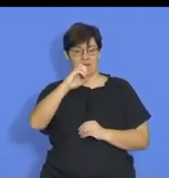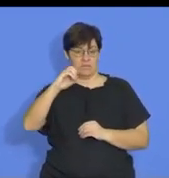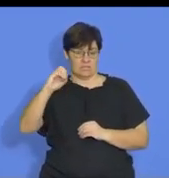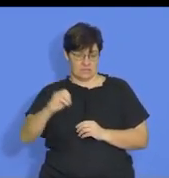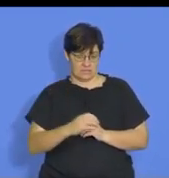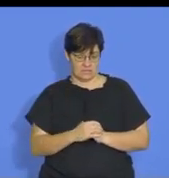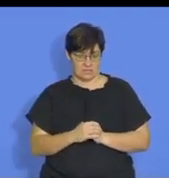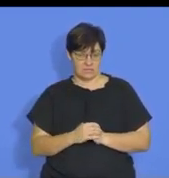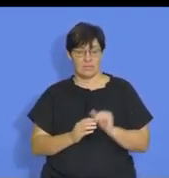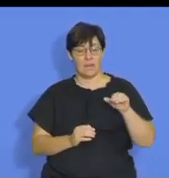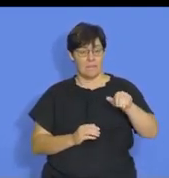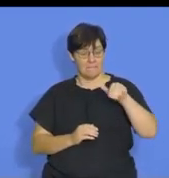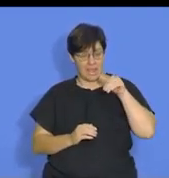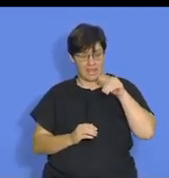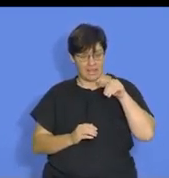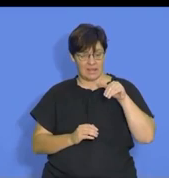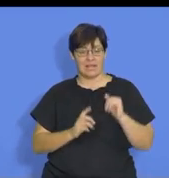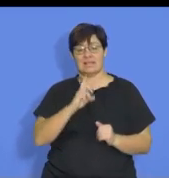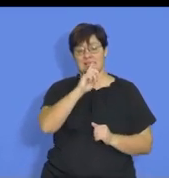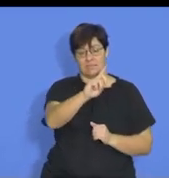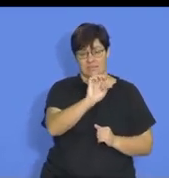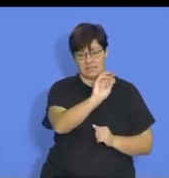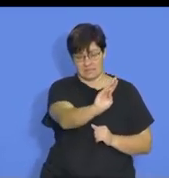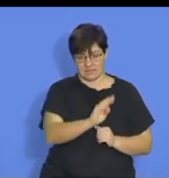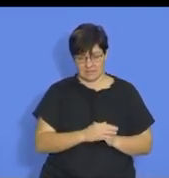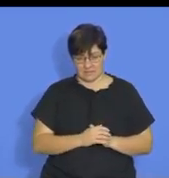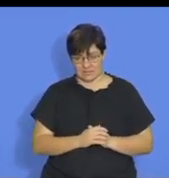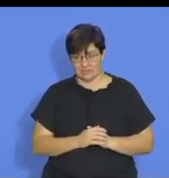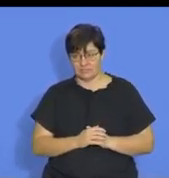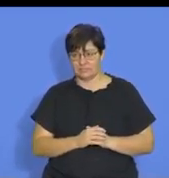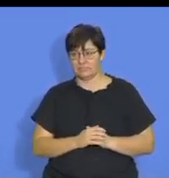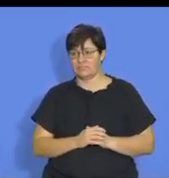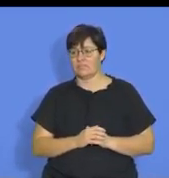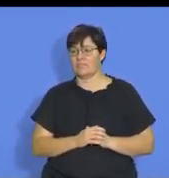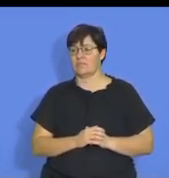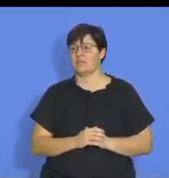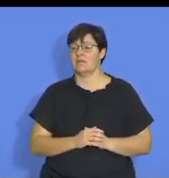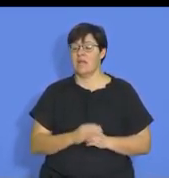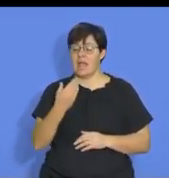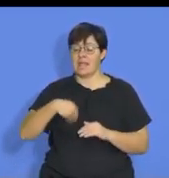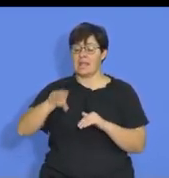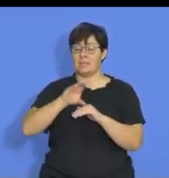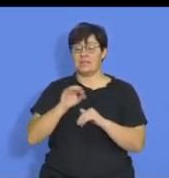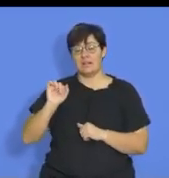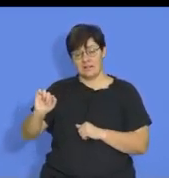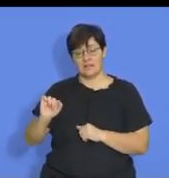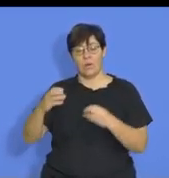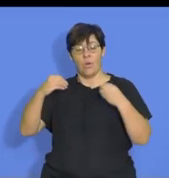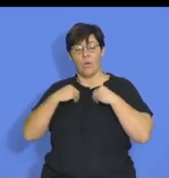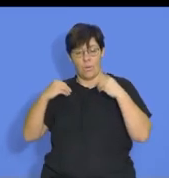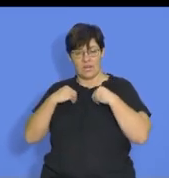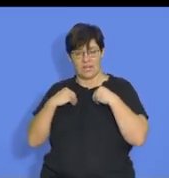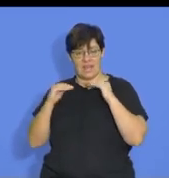So clearly bank will be debited. Right, capital on the other hand, owner's